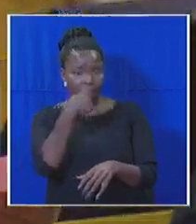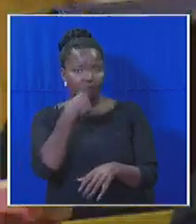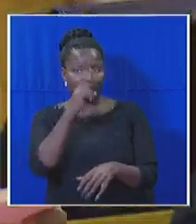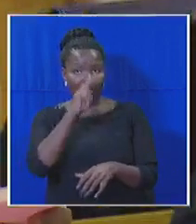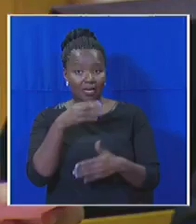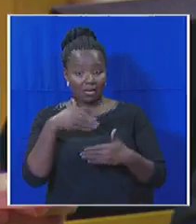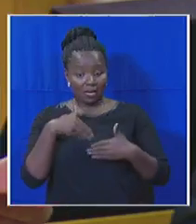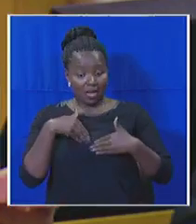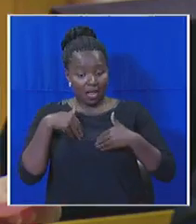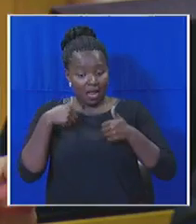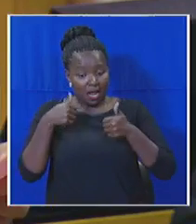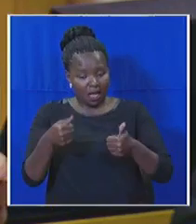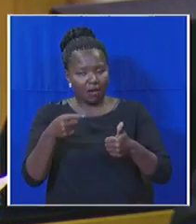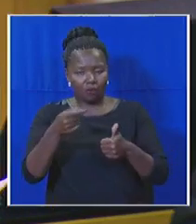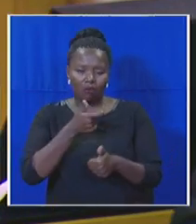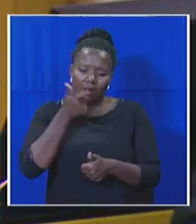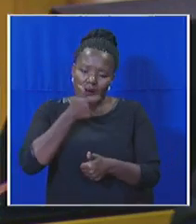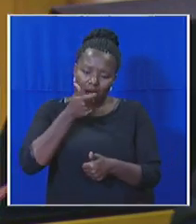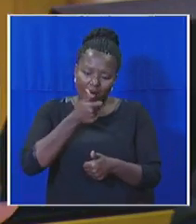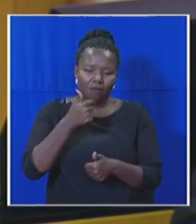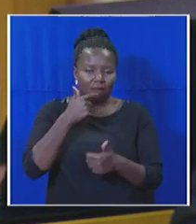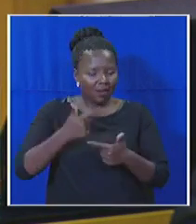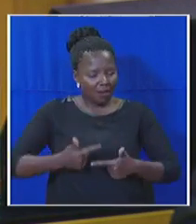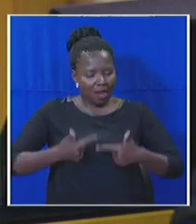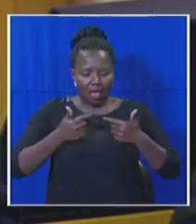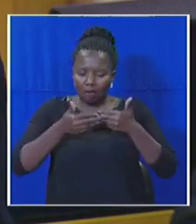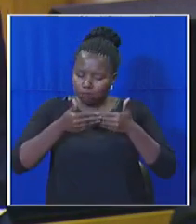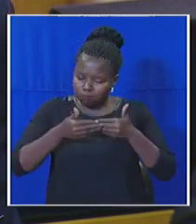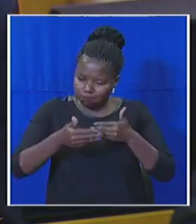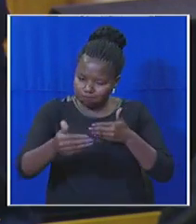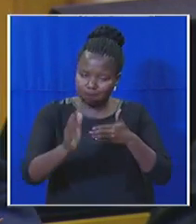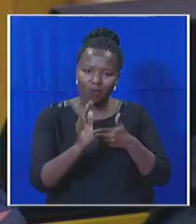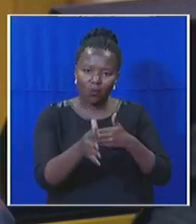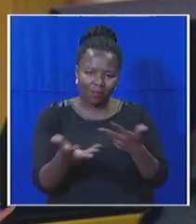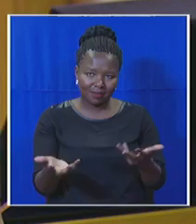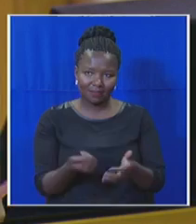laugh every day. So I think that's why you're